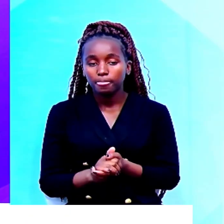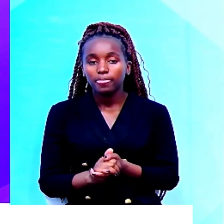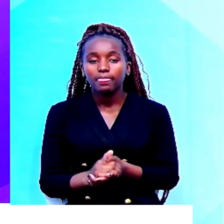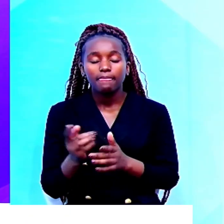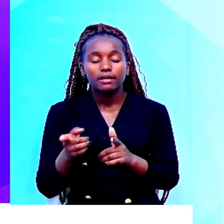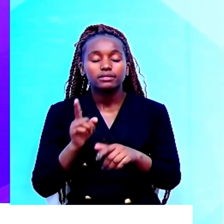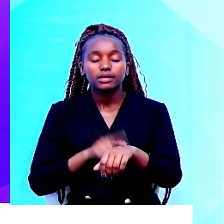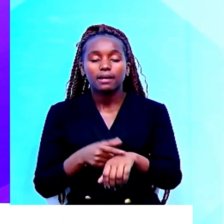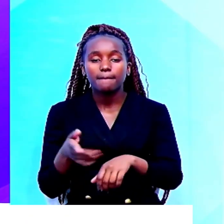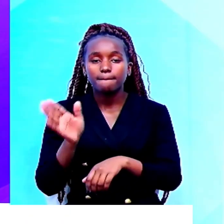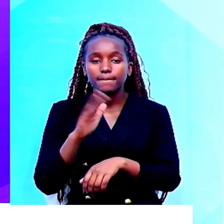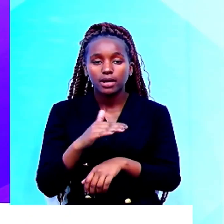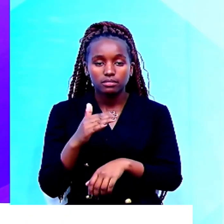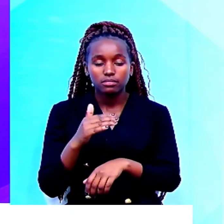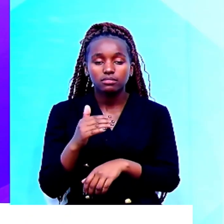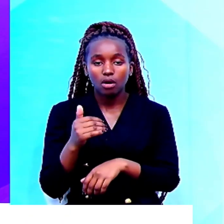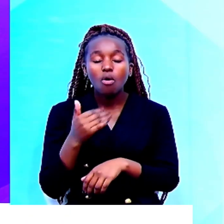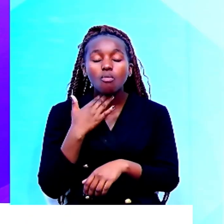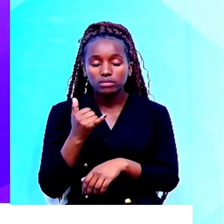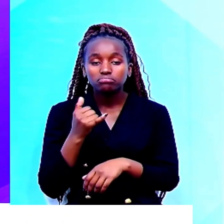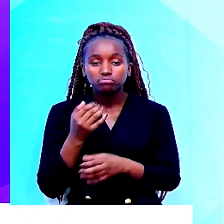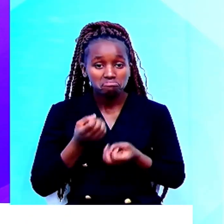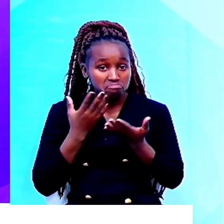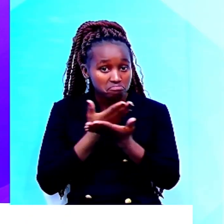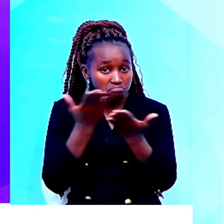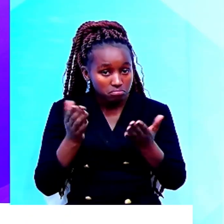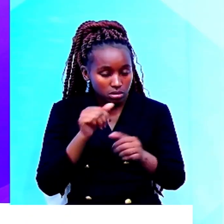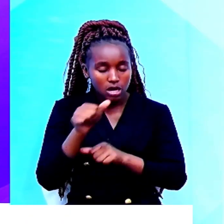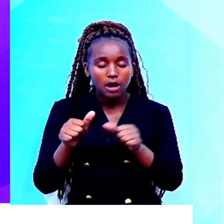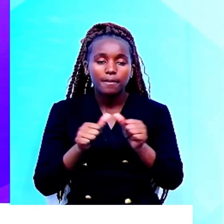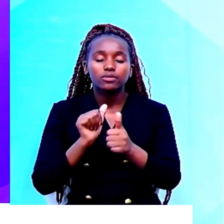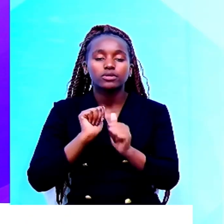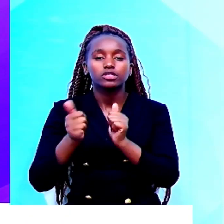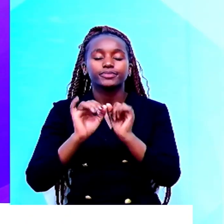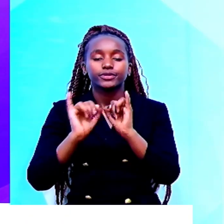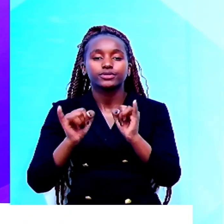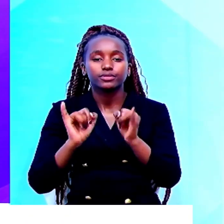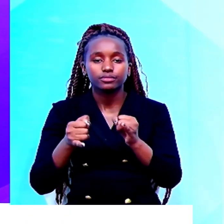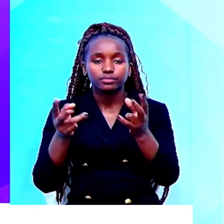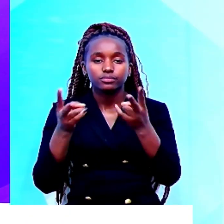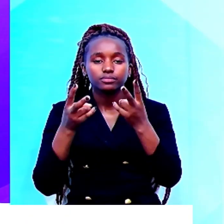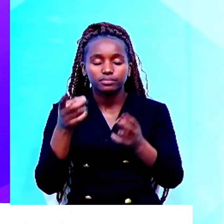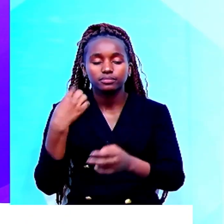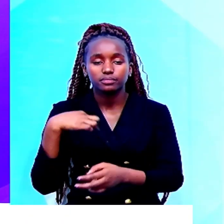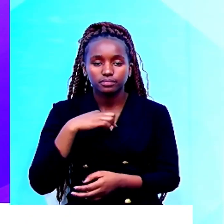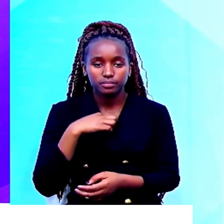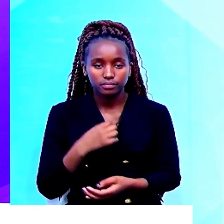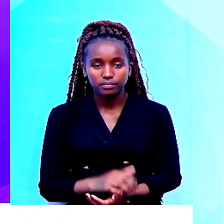come back, we will be giving you some sports news. Stay with us.